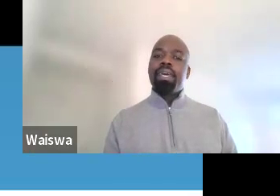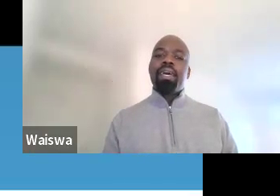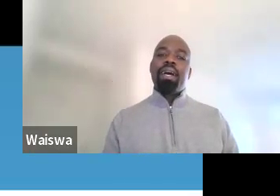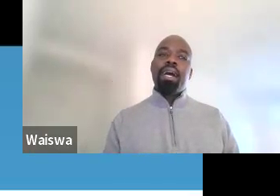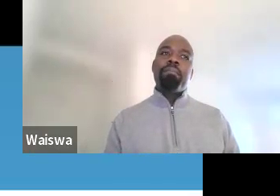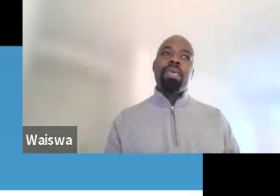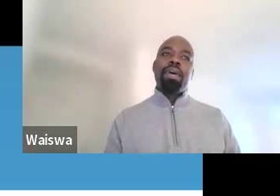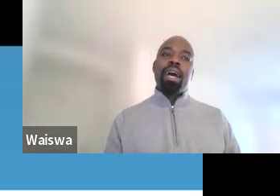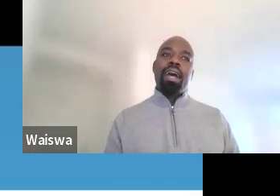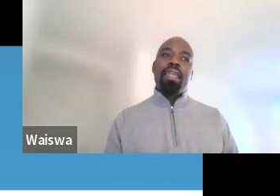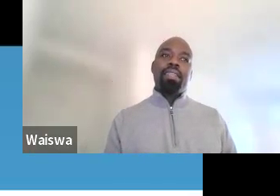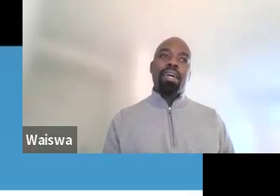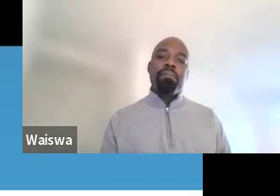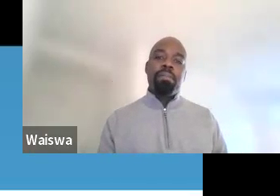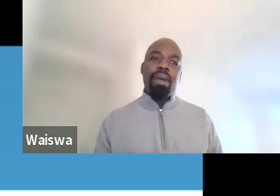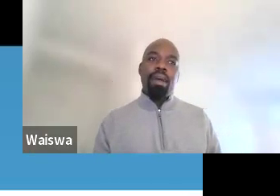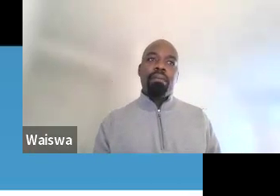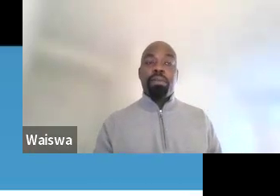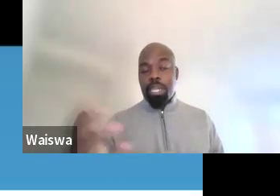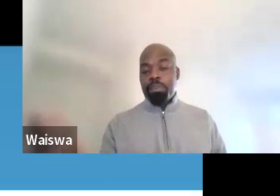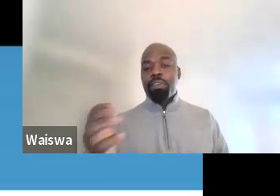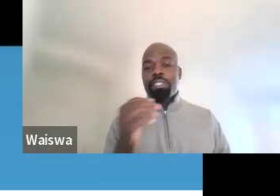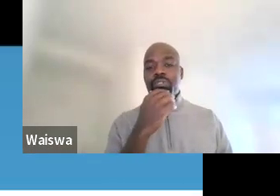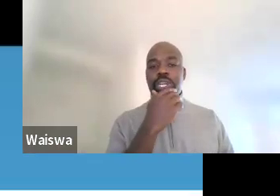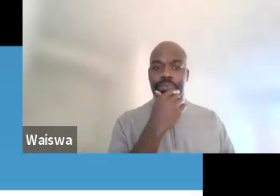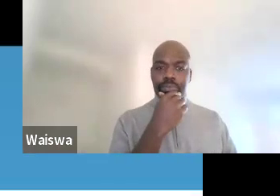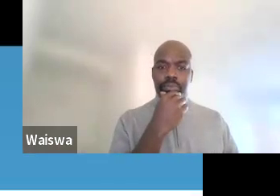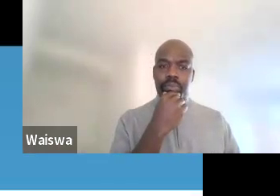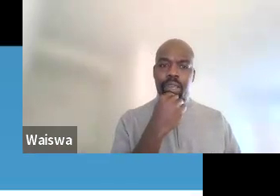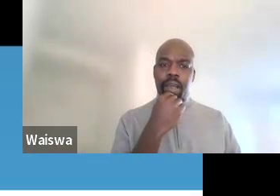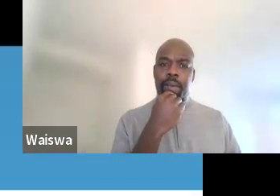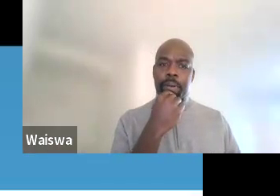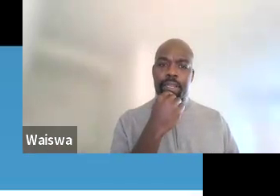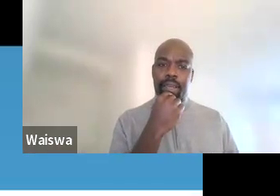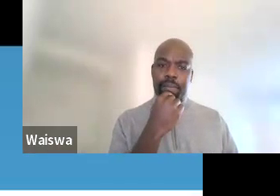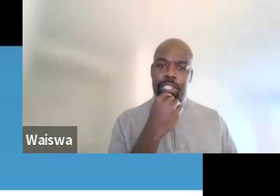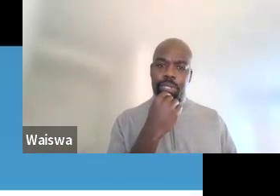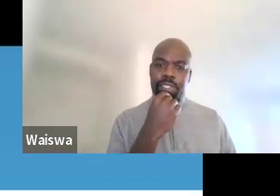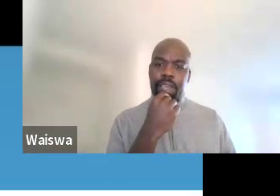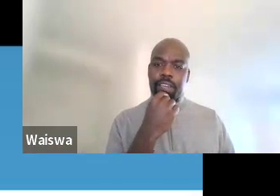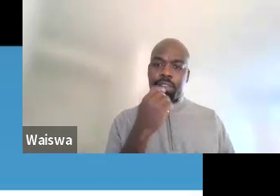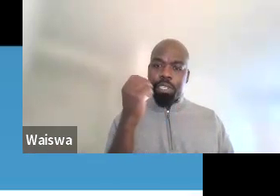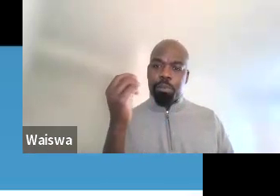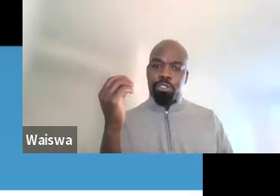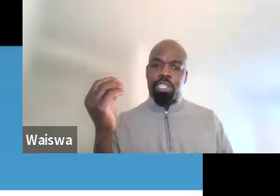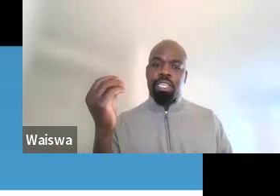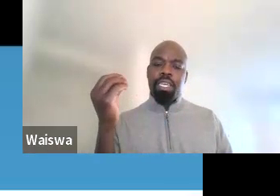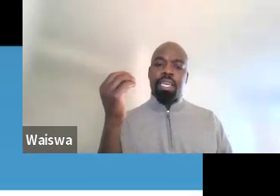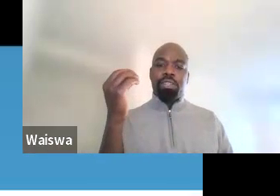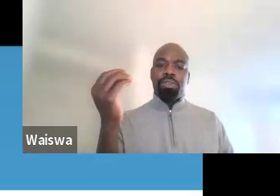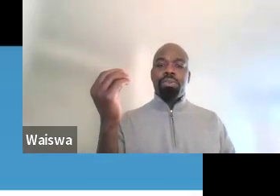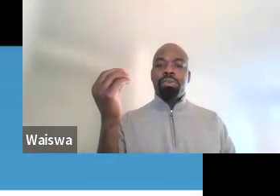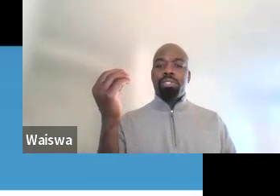to, and can be virtual as well. But make sure it's there. Give them the